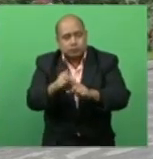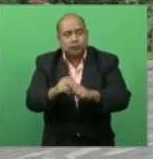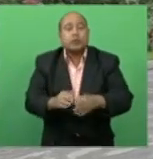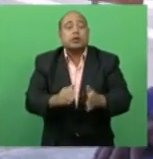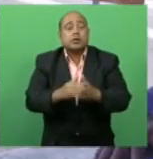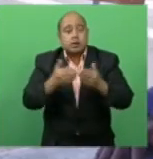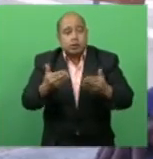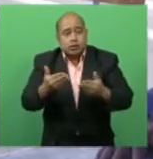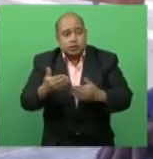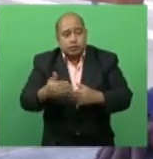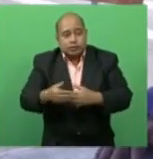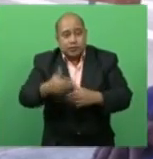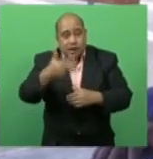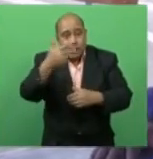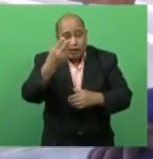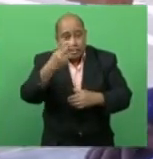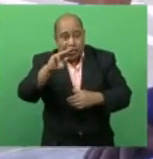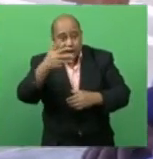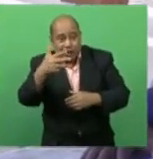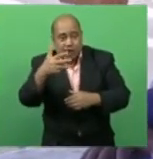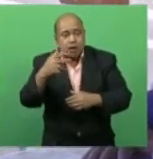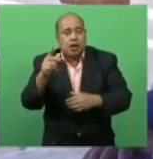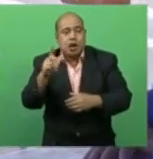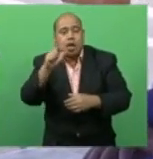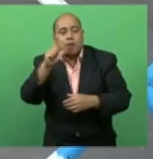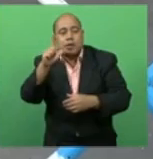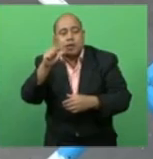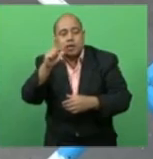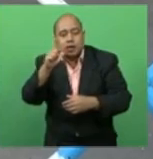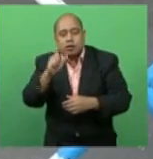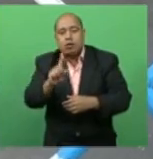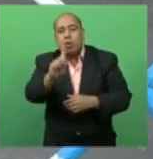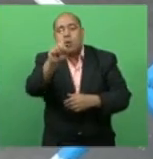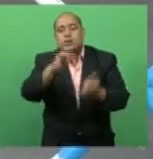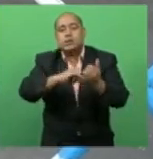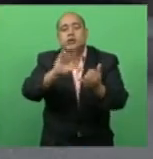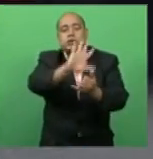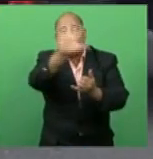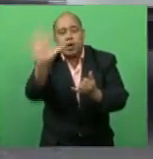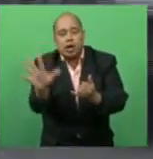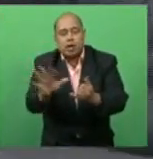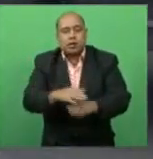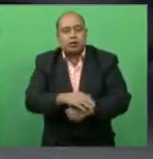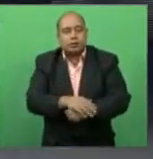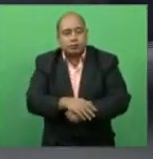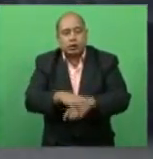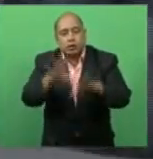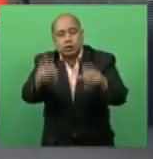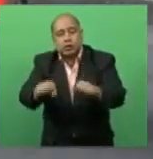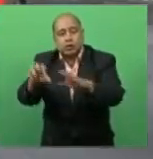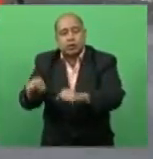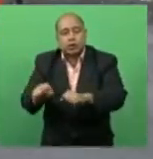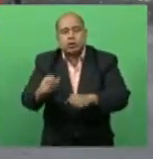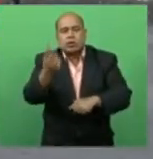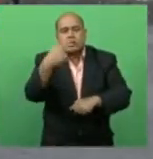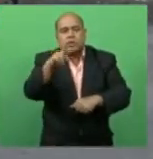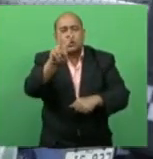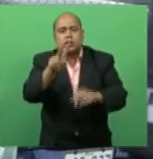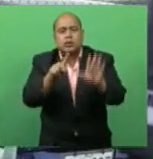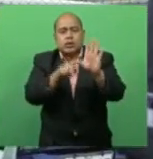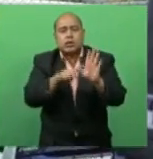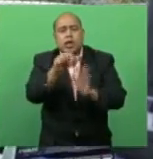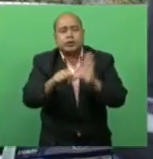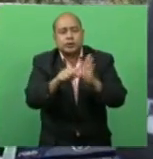arrests were made in Lami, while 1 in Samambula. Of those arrested, 22 are juveniles who were playing touch rugby